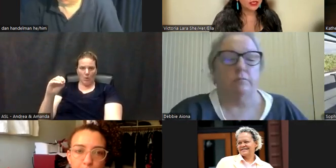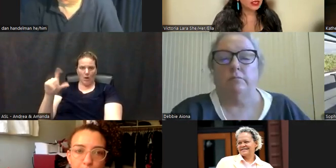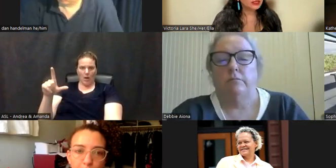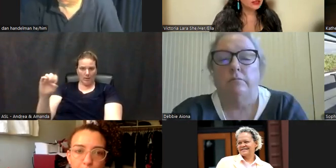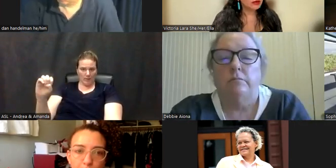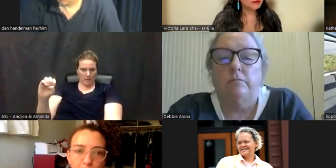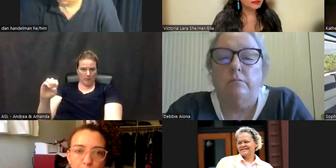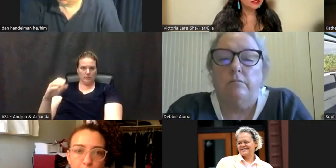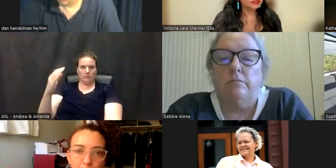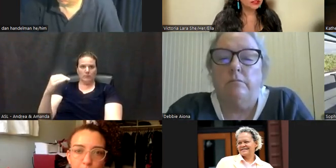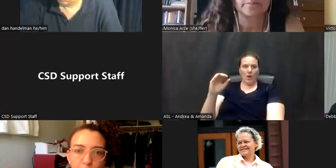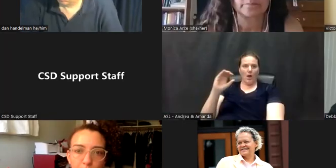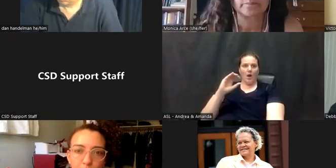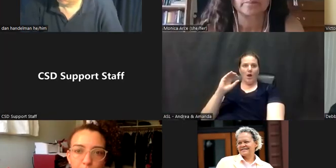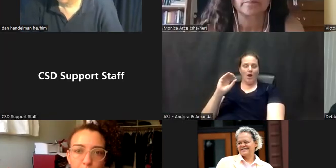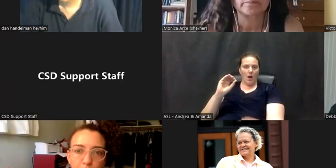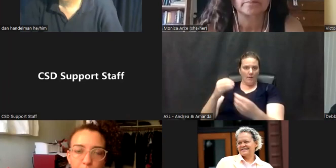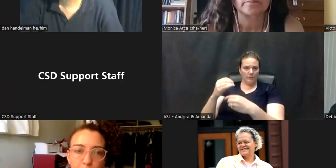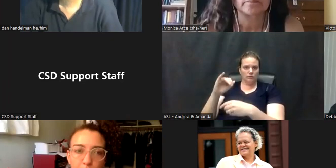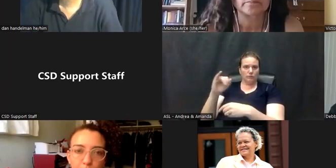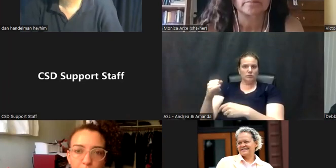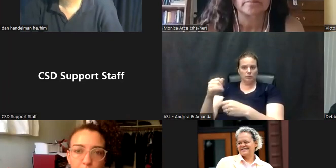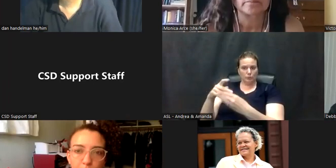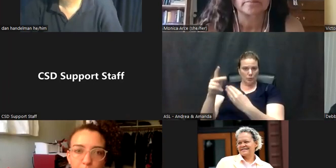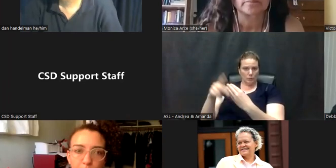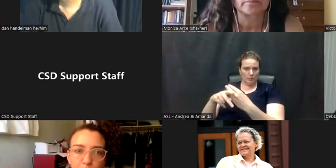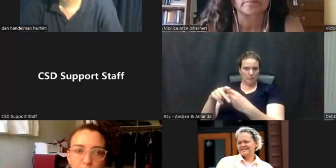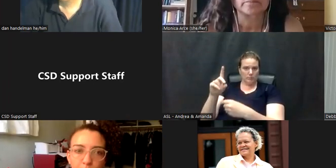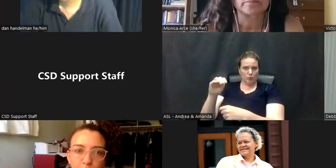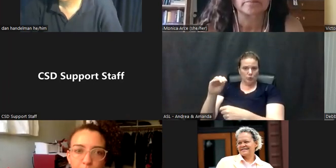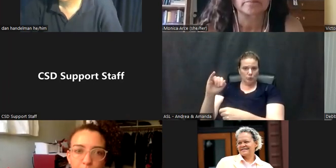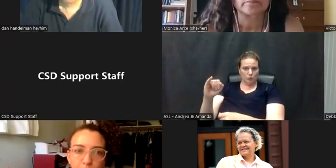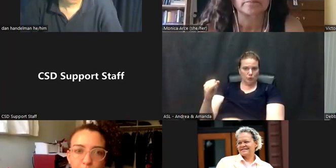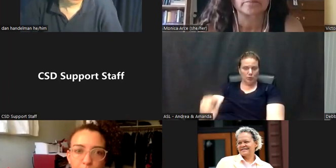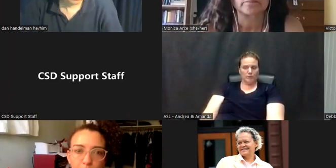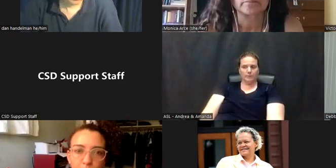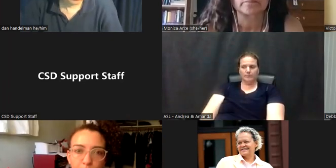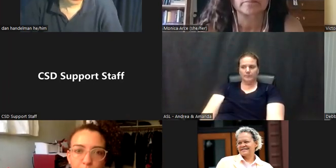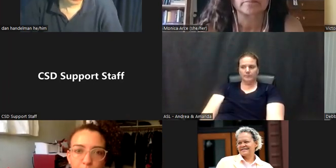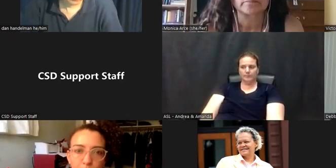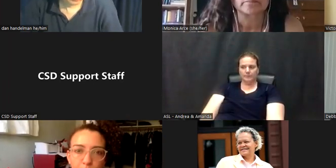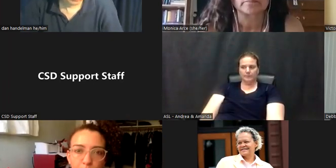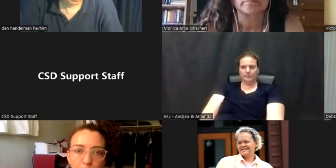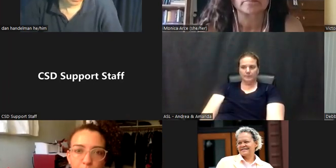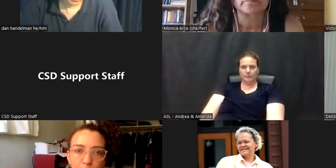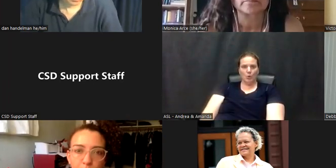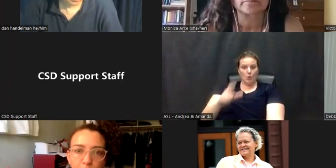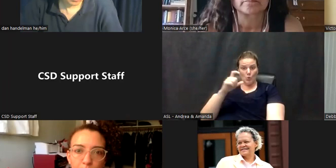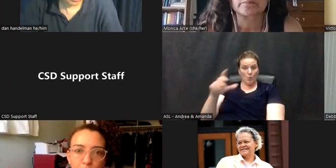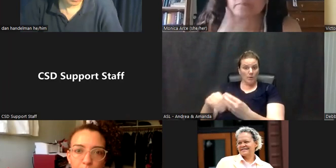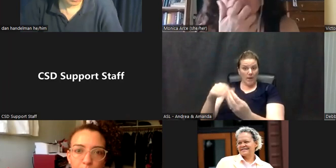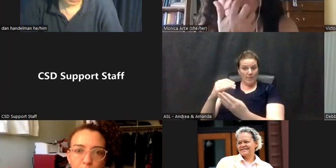NACOLE and the Office of Justice Programs at the DOG. Who would like to add to the